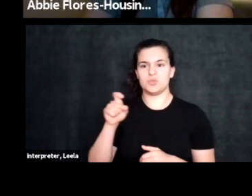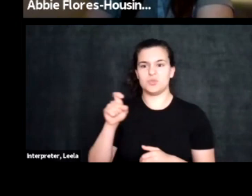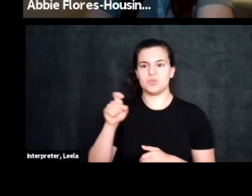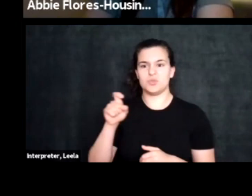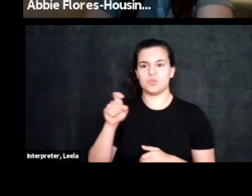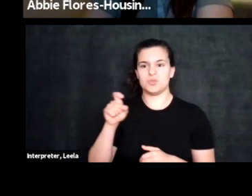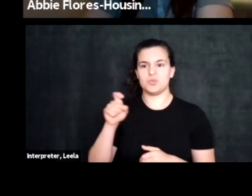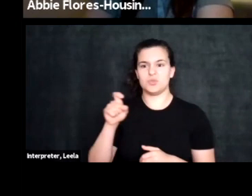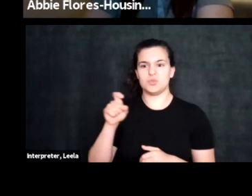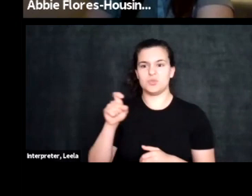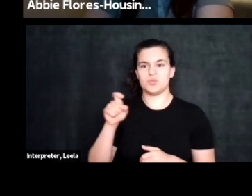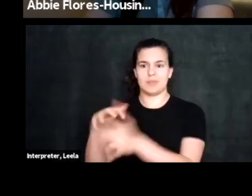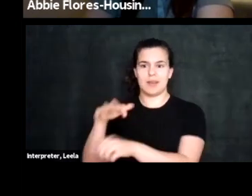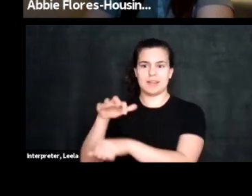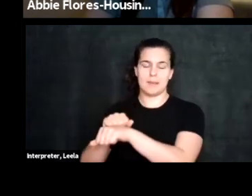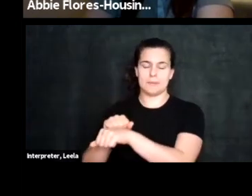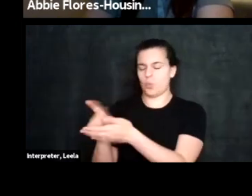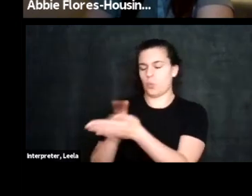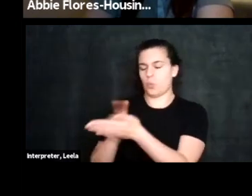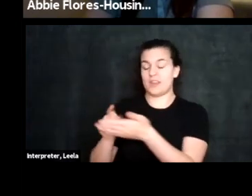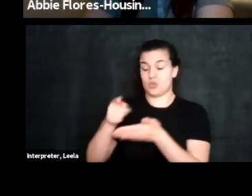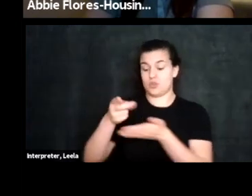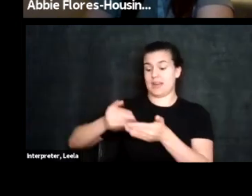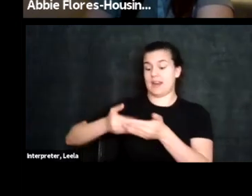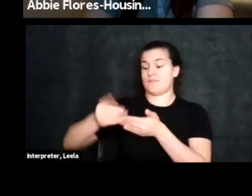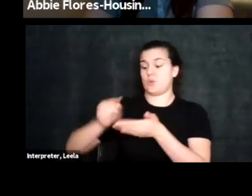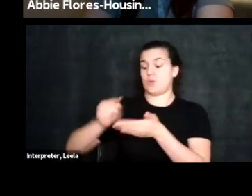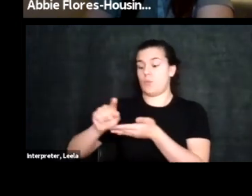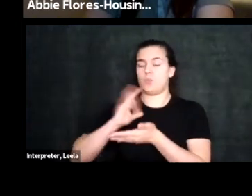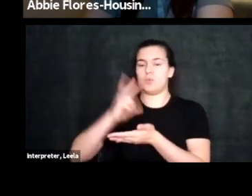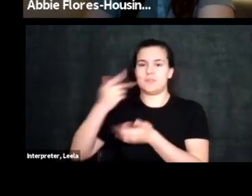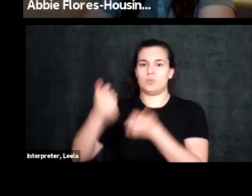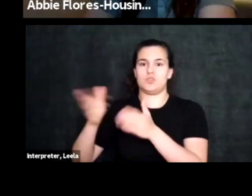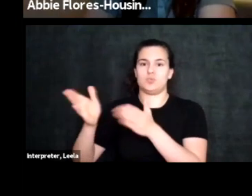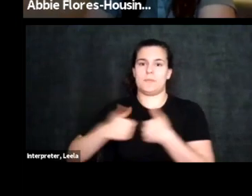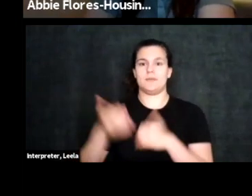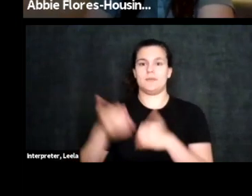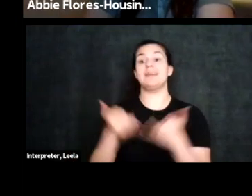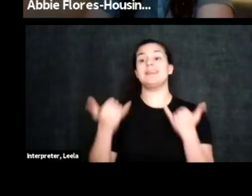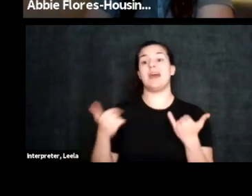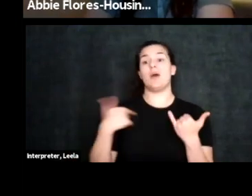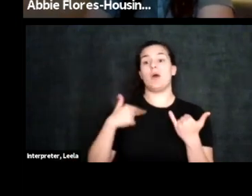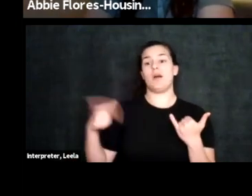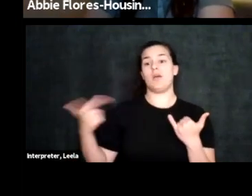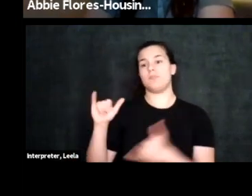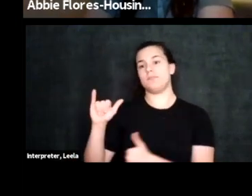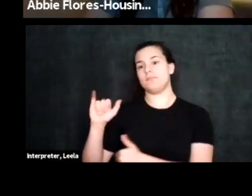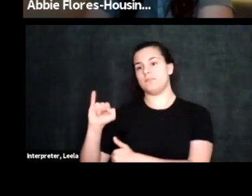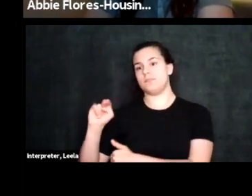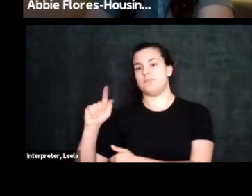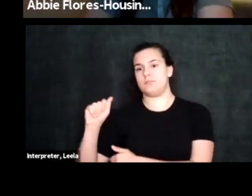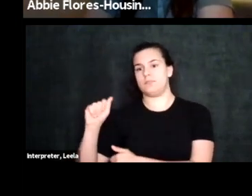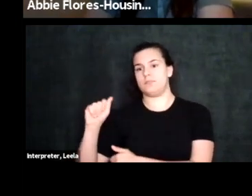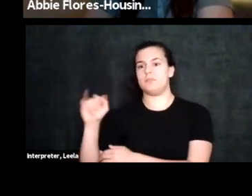a week of completing your contract. So now I'm going to turn you over to Miss Yinka Jenmy, and she'll give you a few